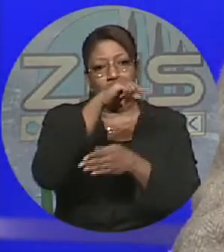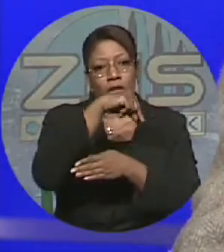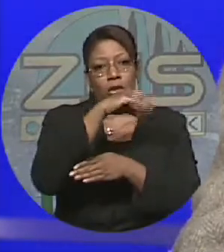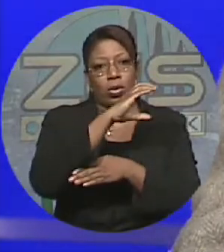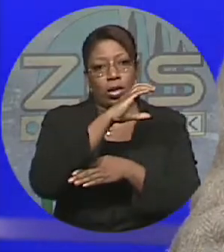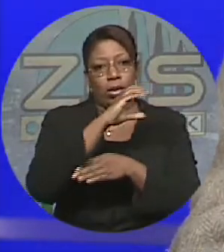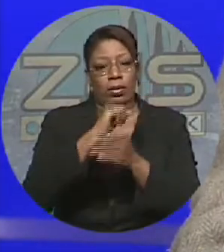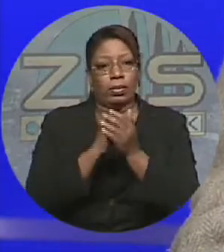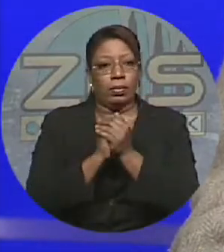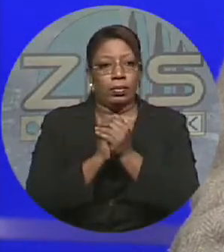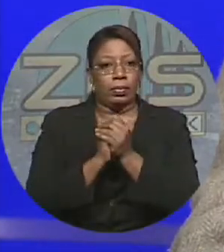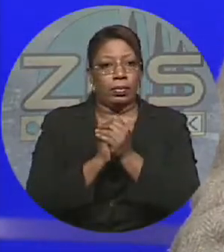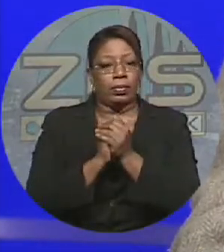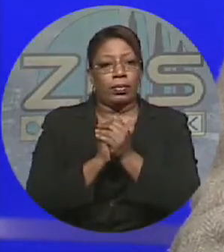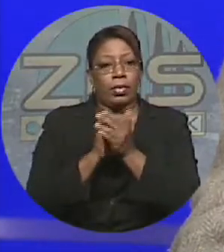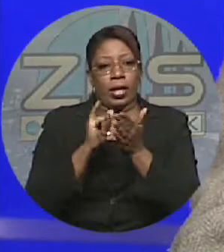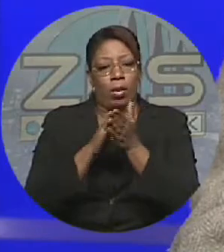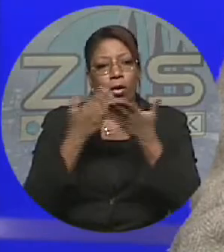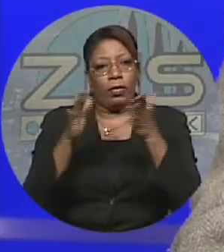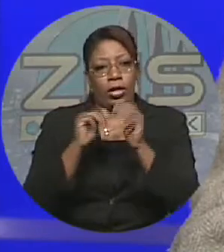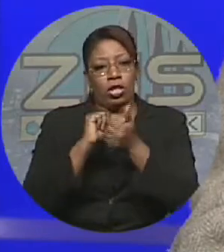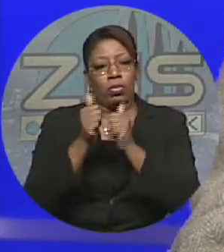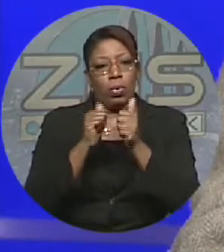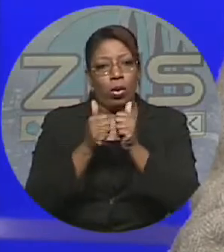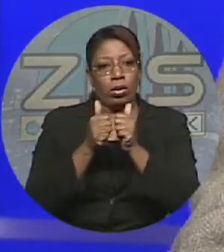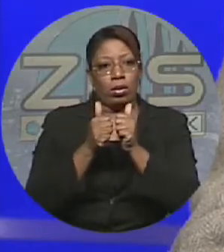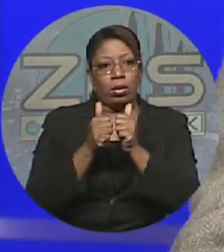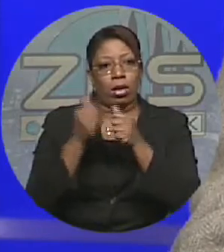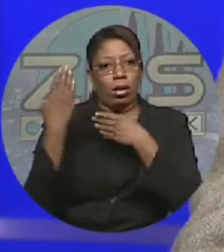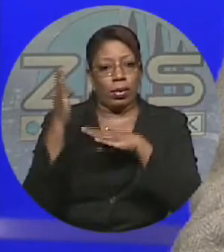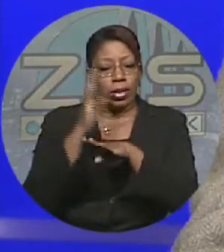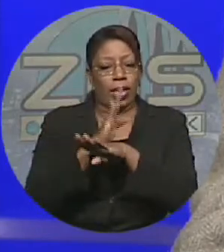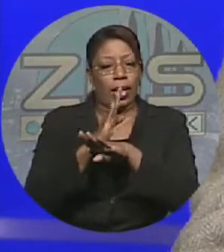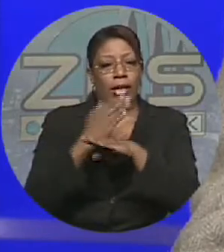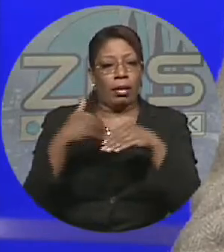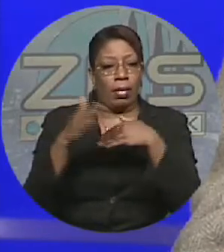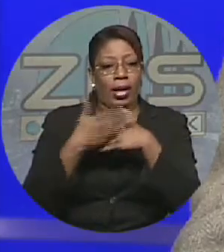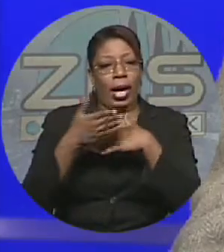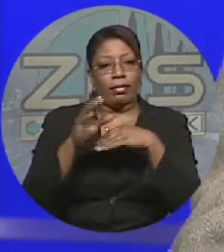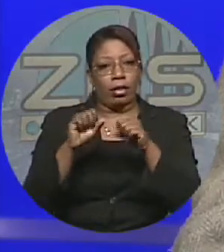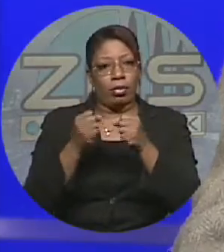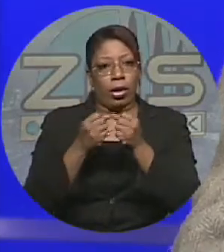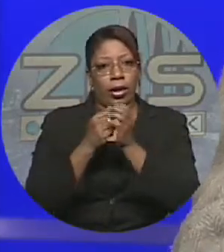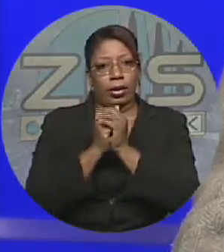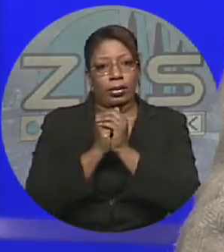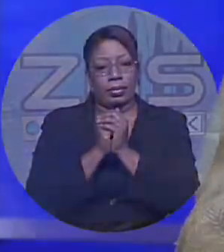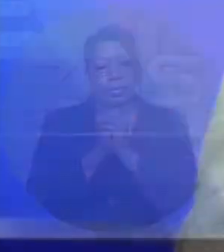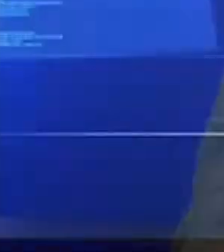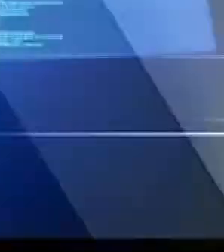College Comets. And that will do it for sports. Stay tuned. The Bahamas Tonight comes back after the break.